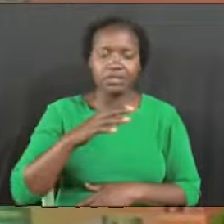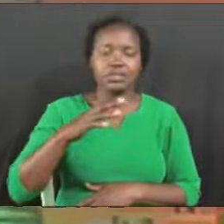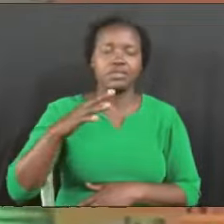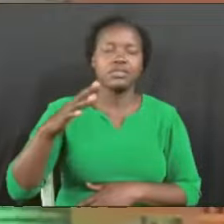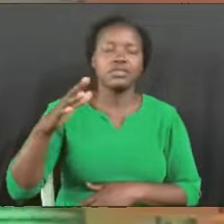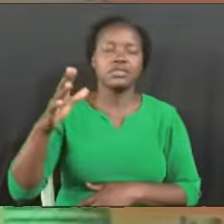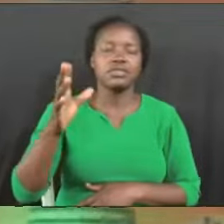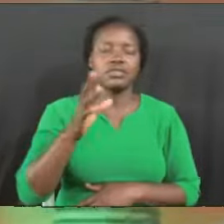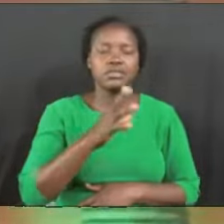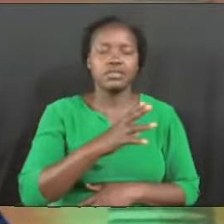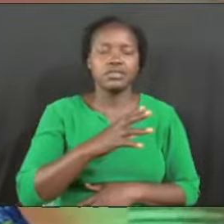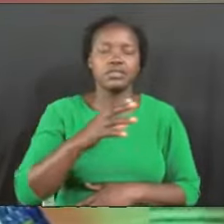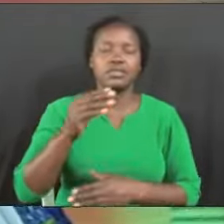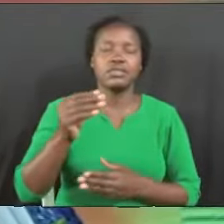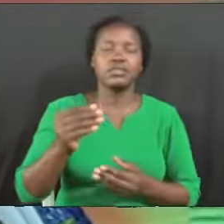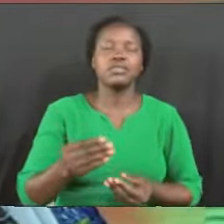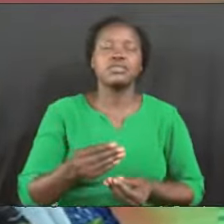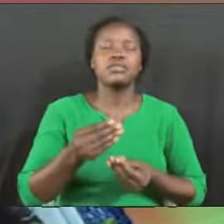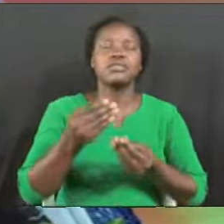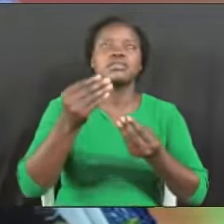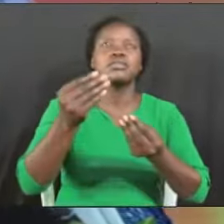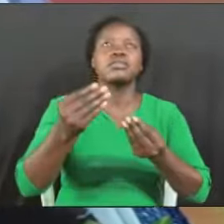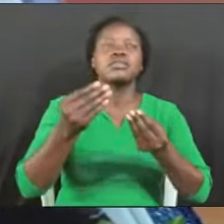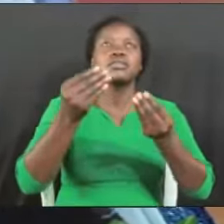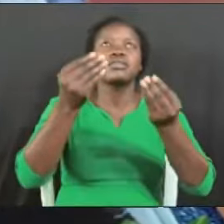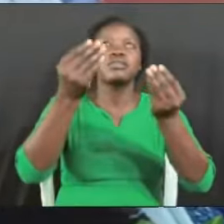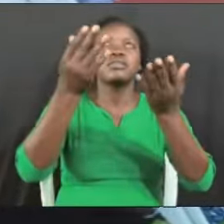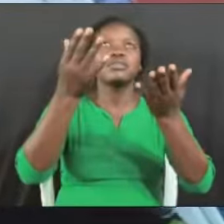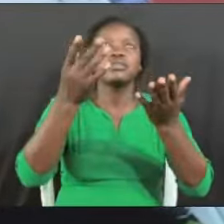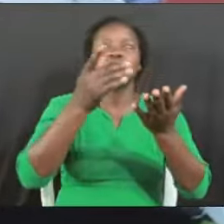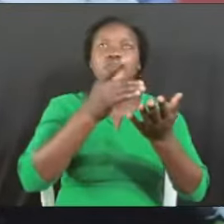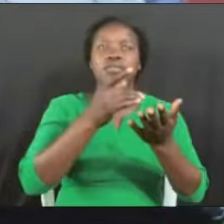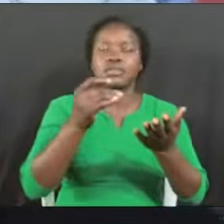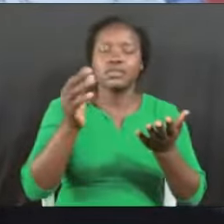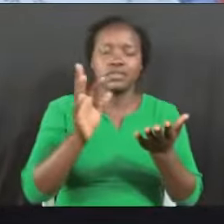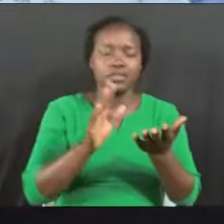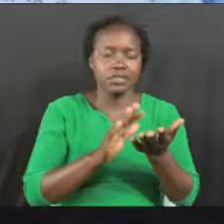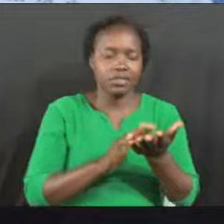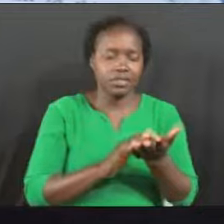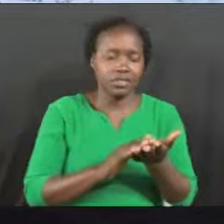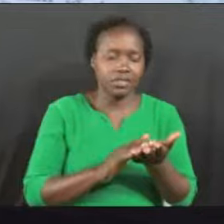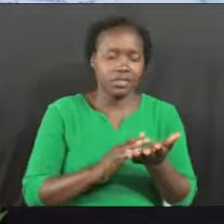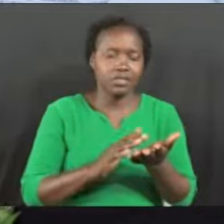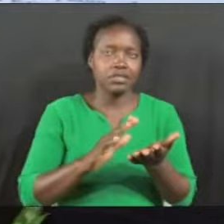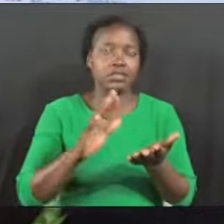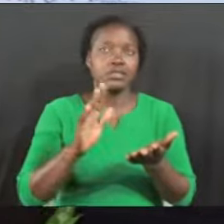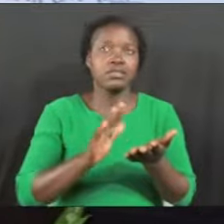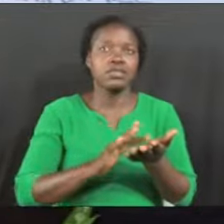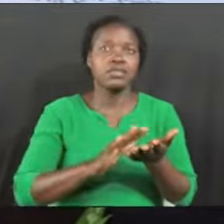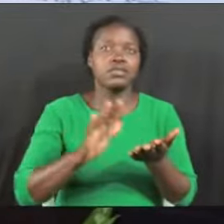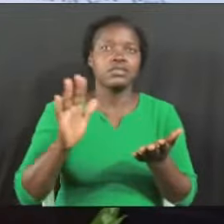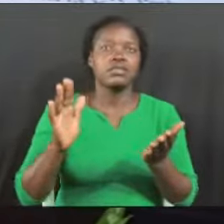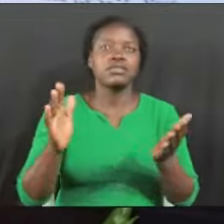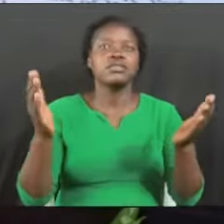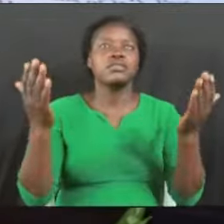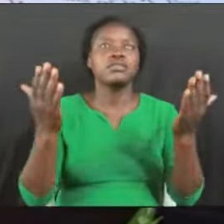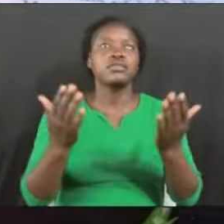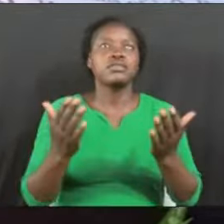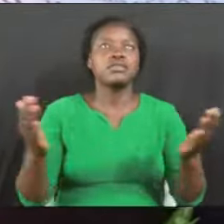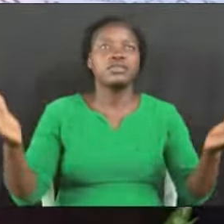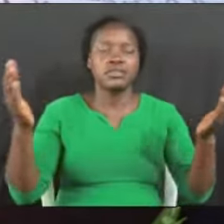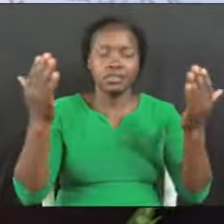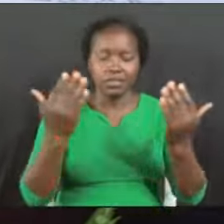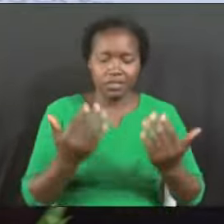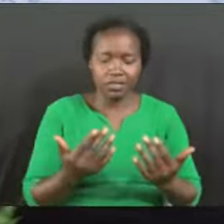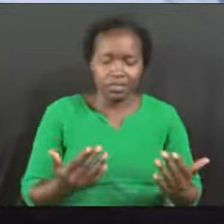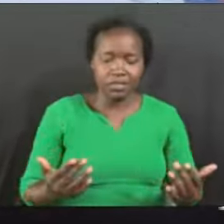And give Him the glory. And give Him the glory. Great things He has done.